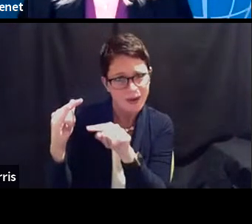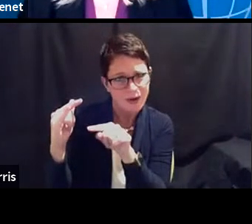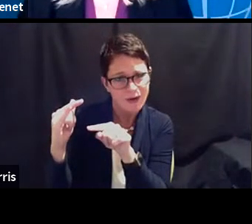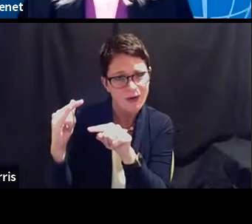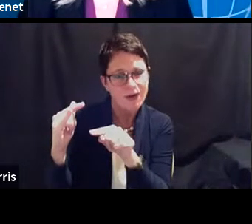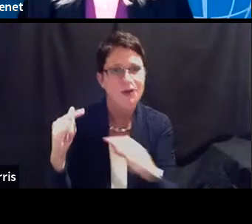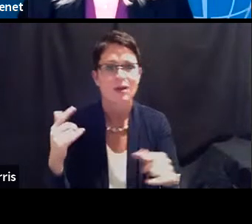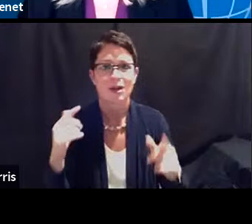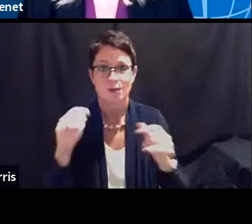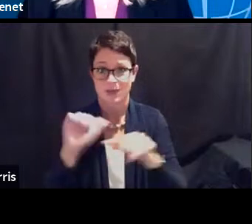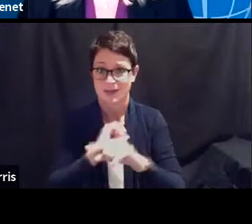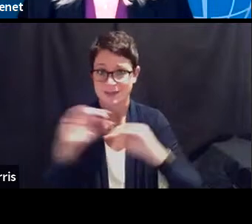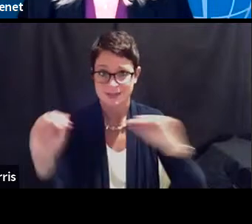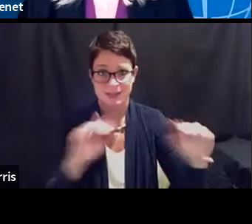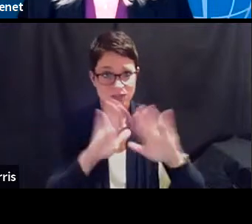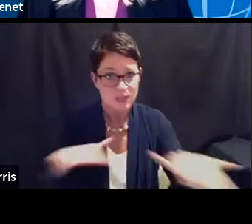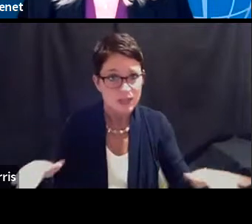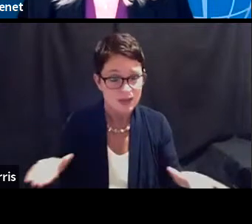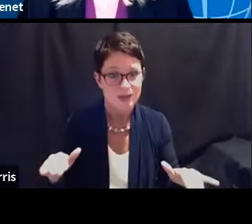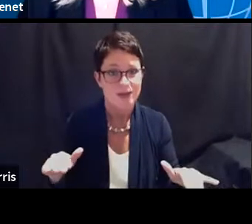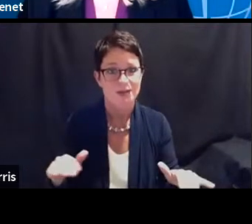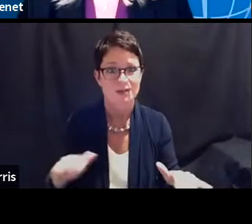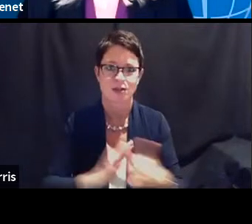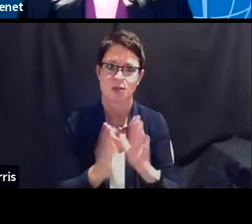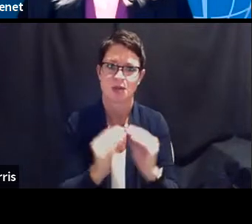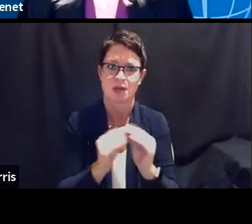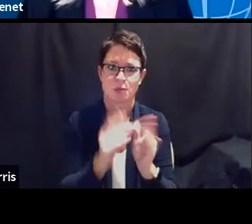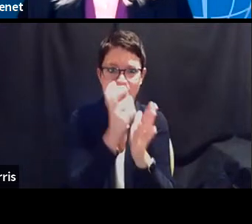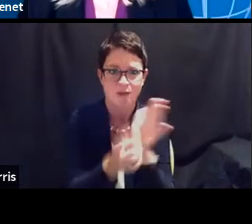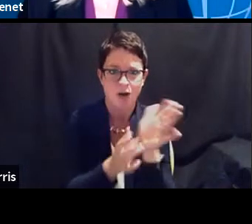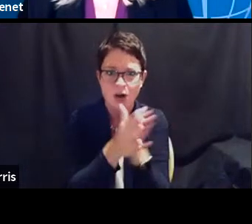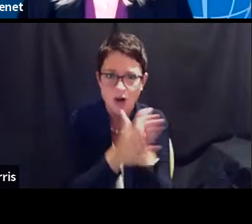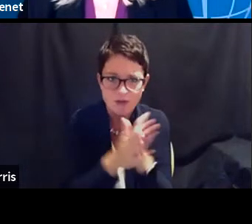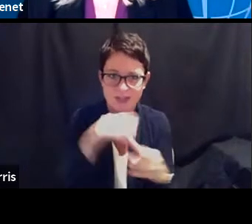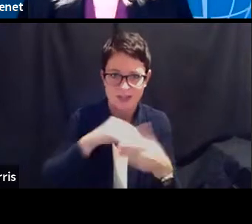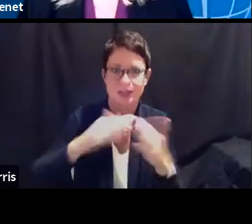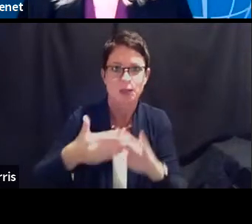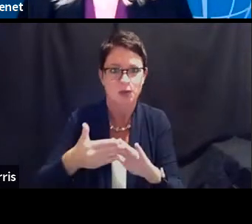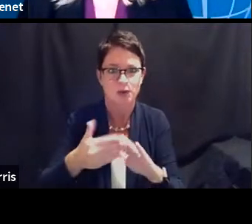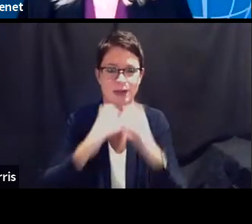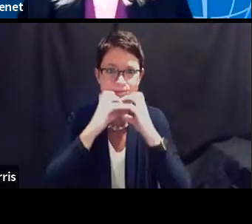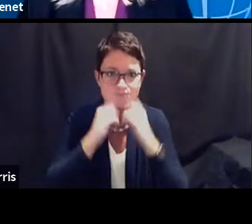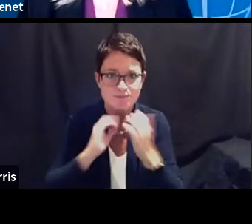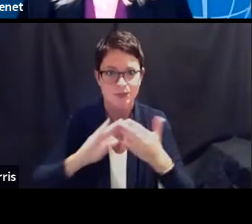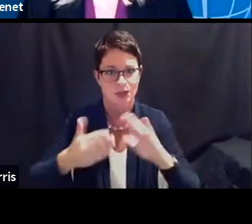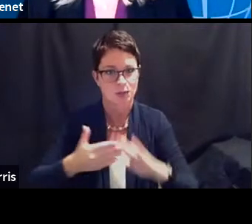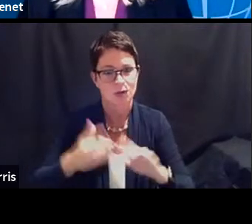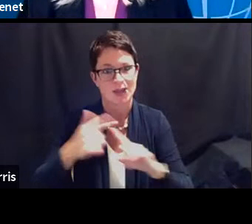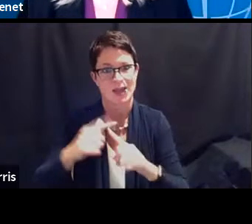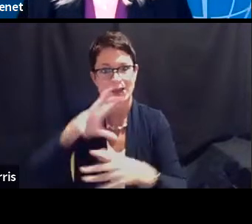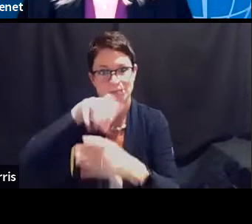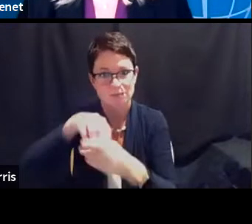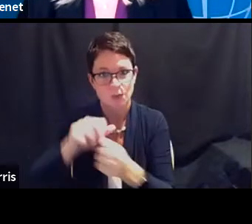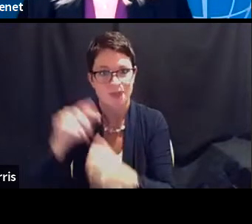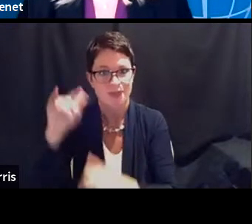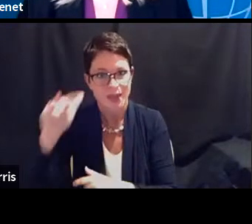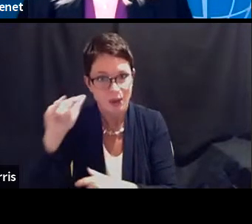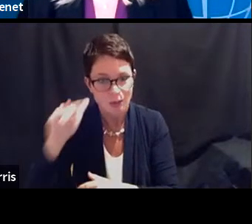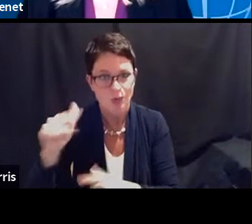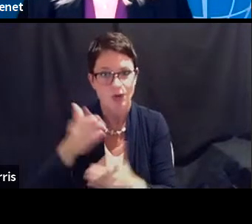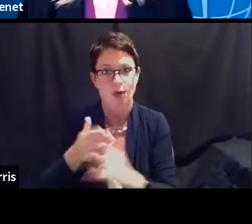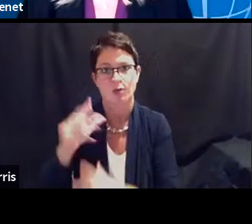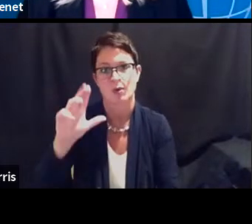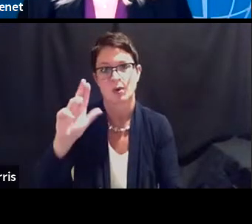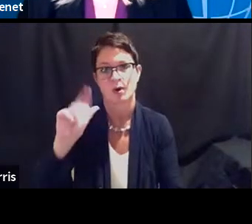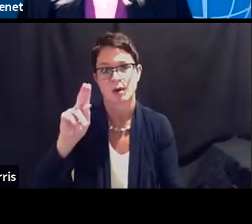our kids to be a little bit more involved in the community and involved with the airport and go through Bond